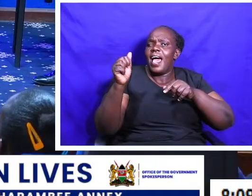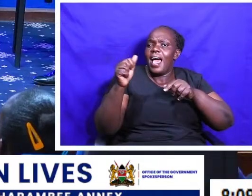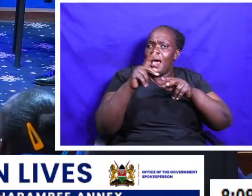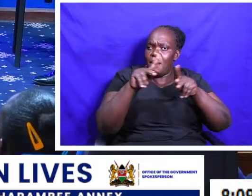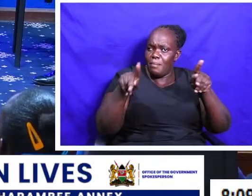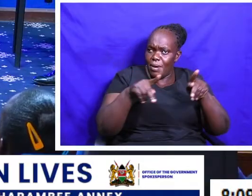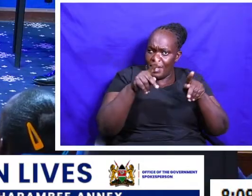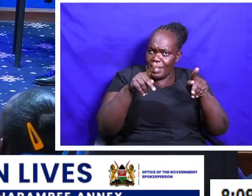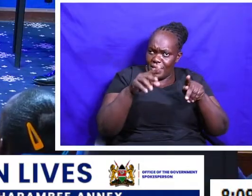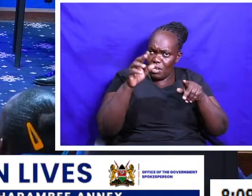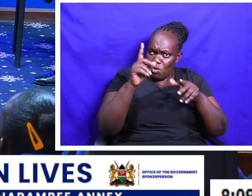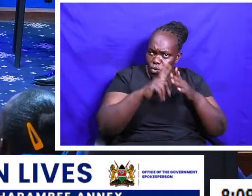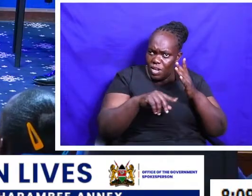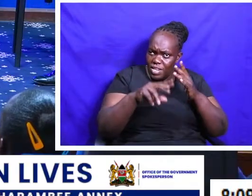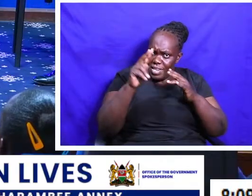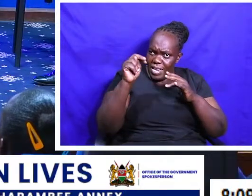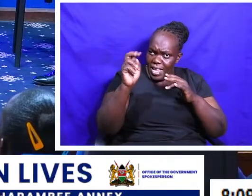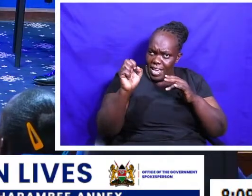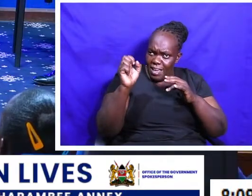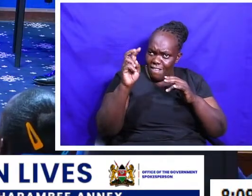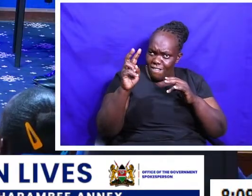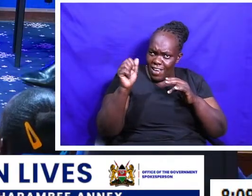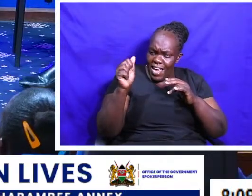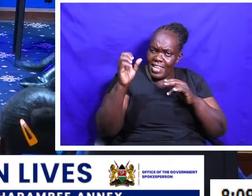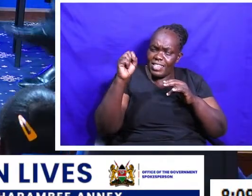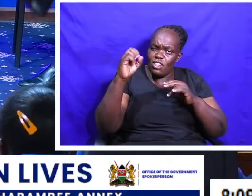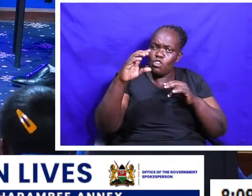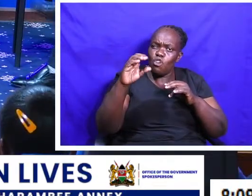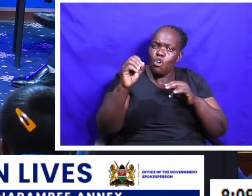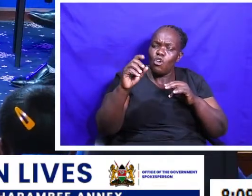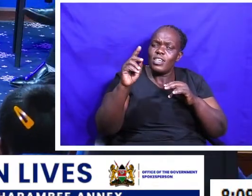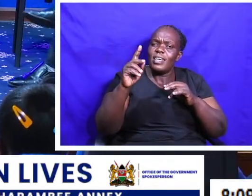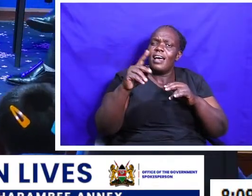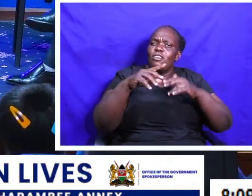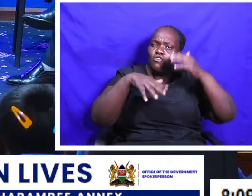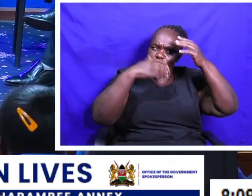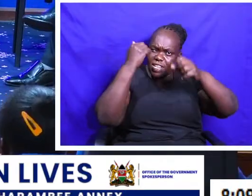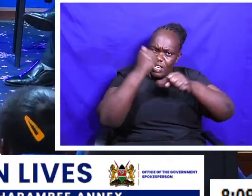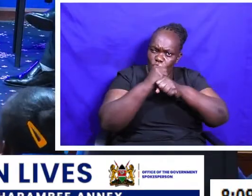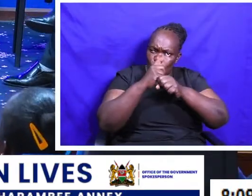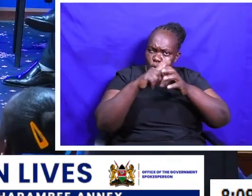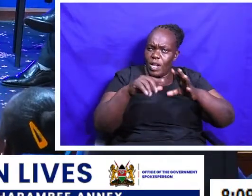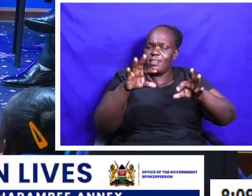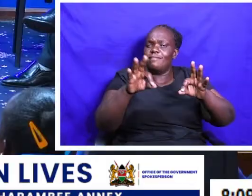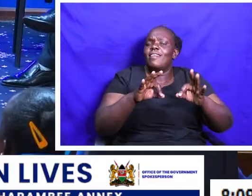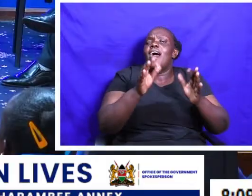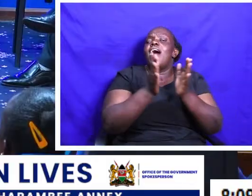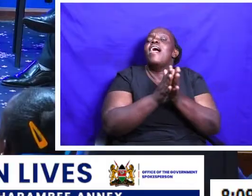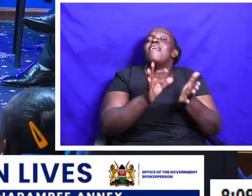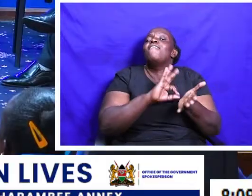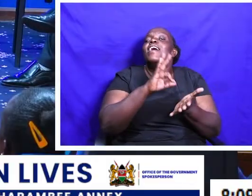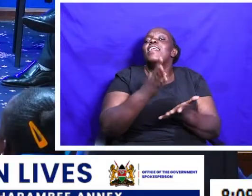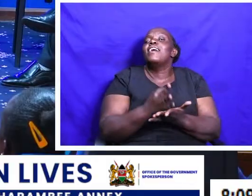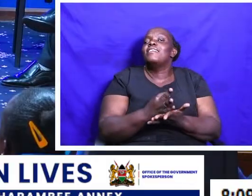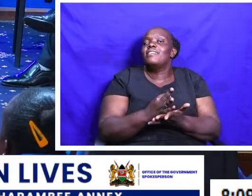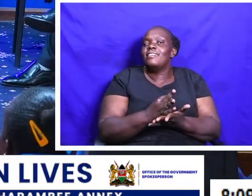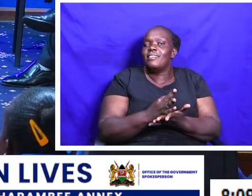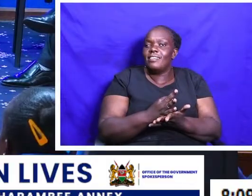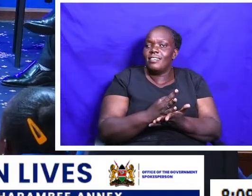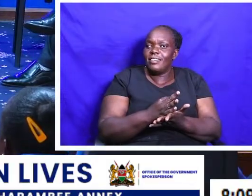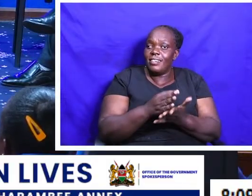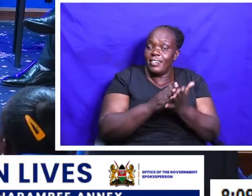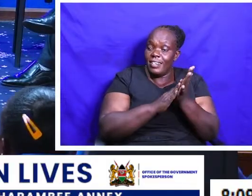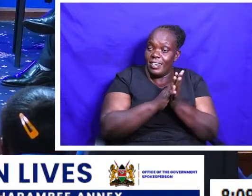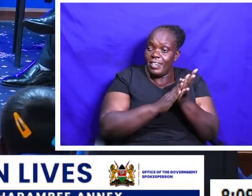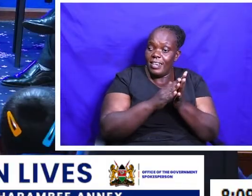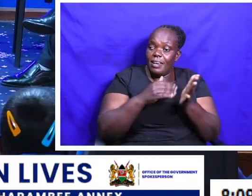a place called Nova Scotia. Very cold. Nova Scotia. What did you study at the university? So I did accounting and finance. Oh, when you moved to my suburb? It's